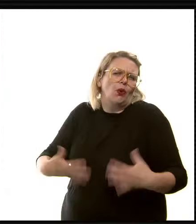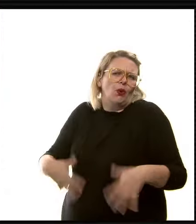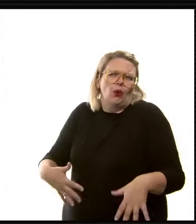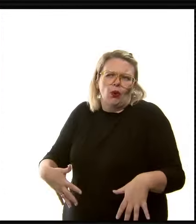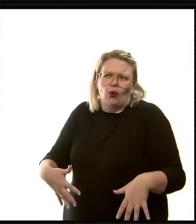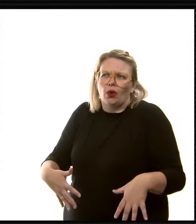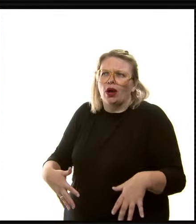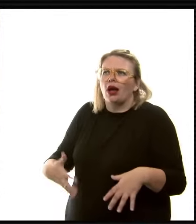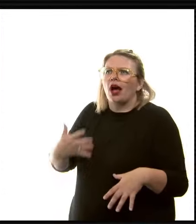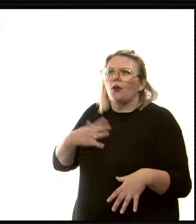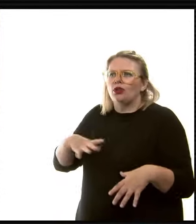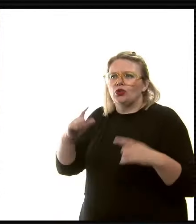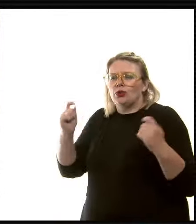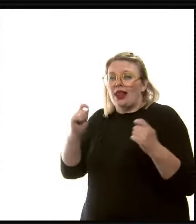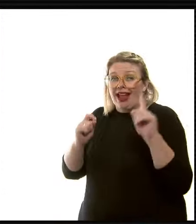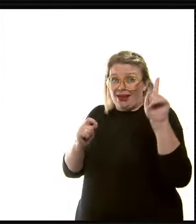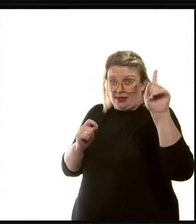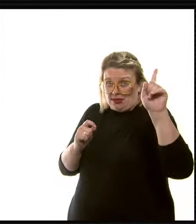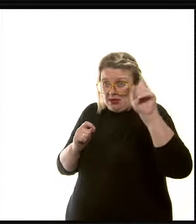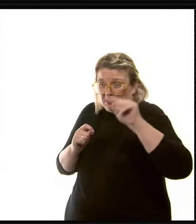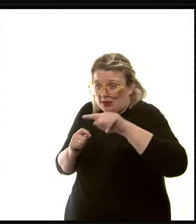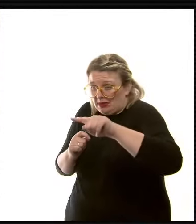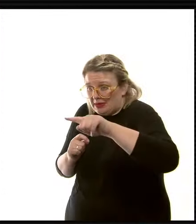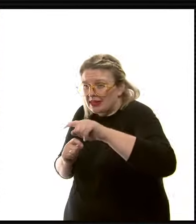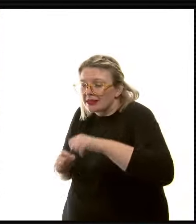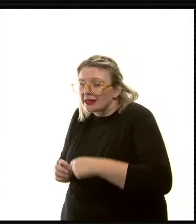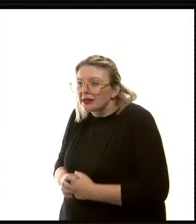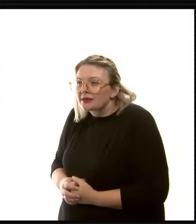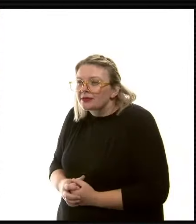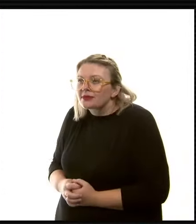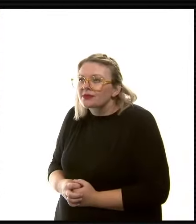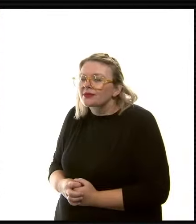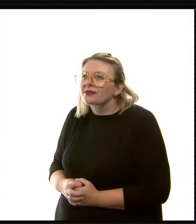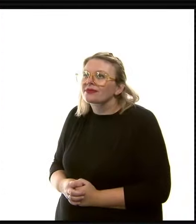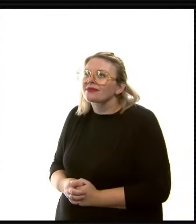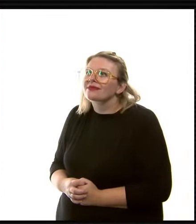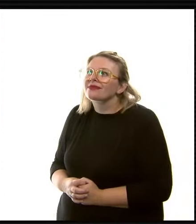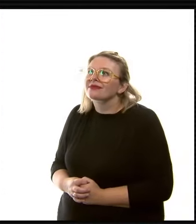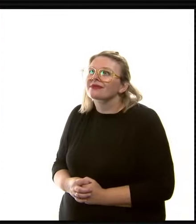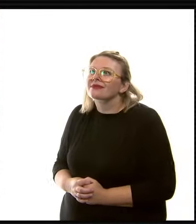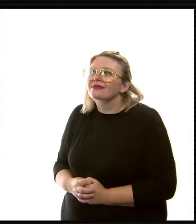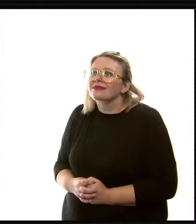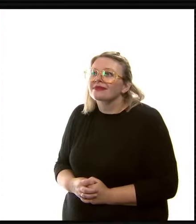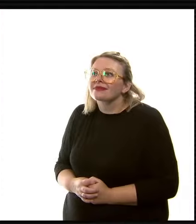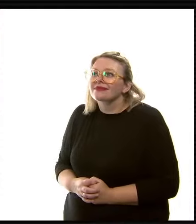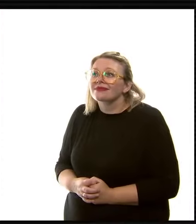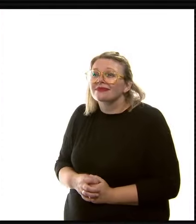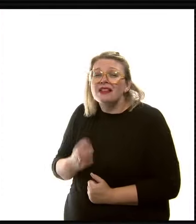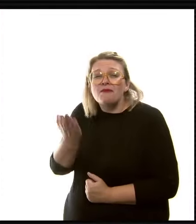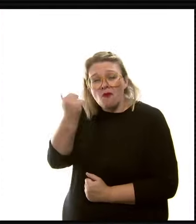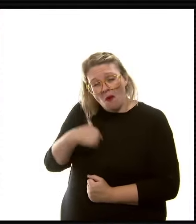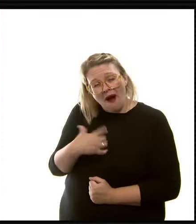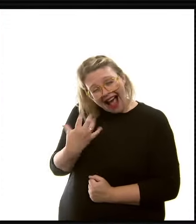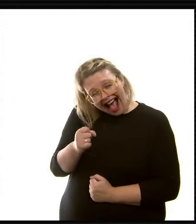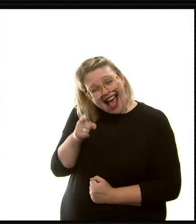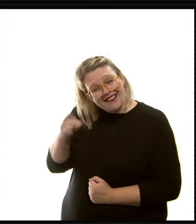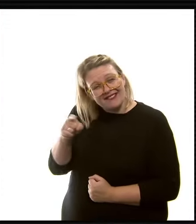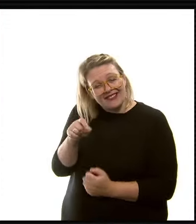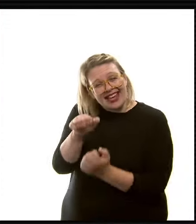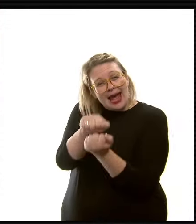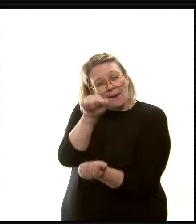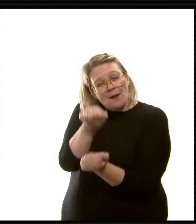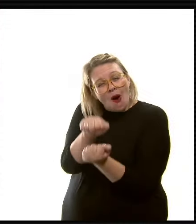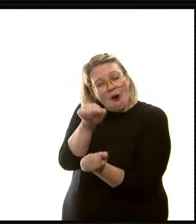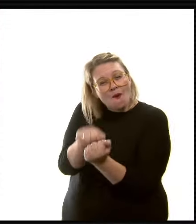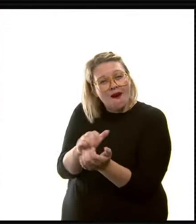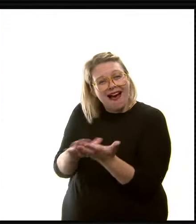here. Well, let's step down. What have you got? Because I used to own this. It's Hannah the Hippo. Hi, Hannah. So I really,